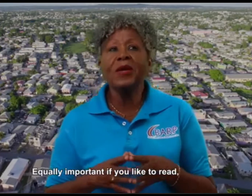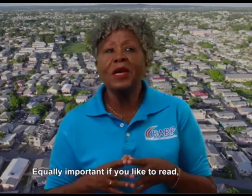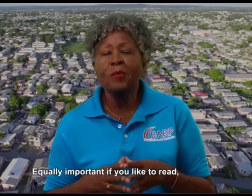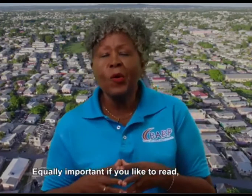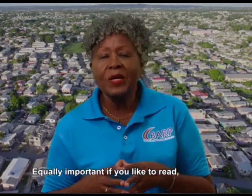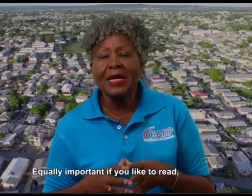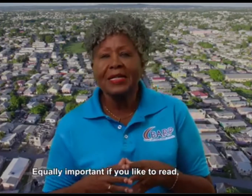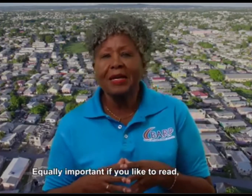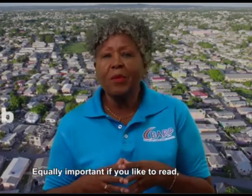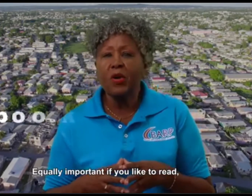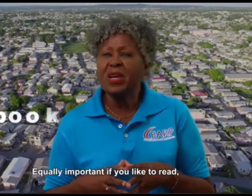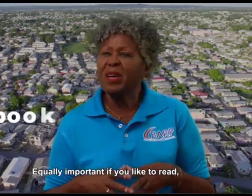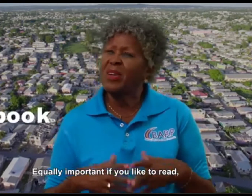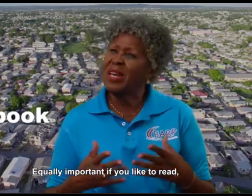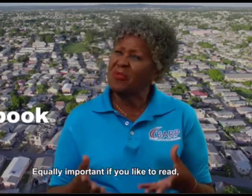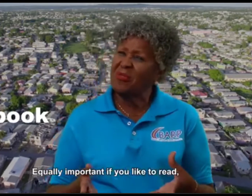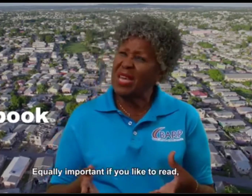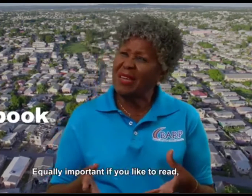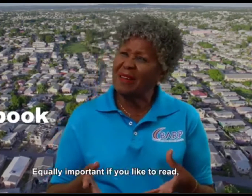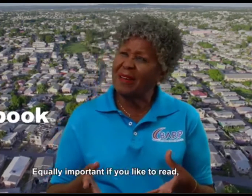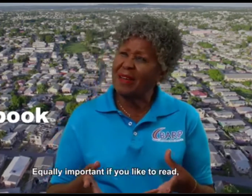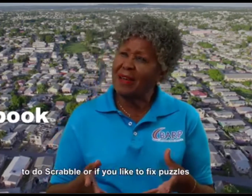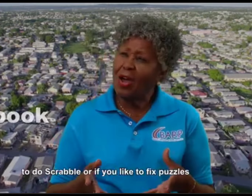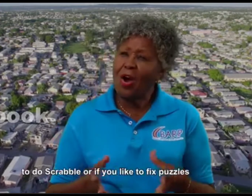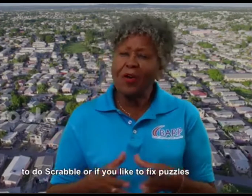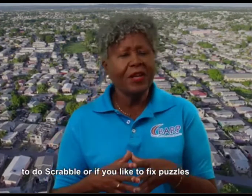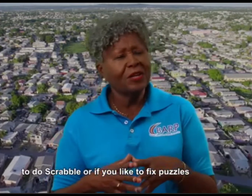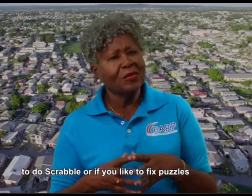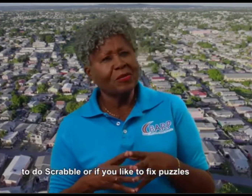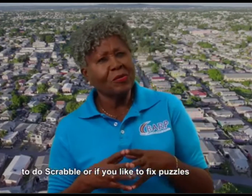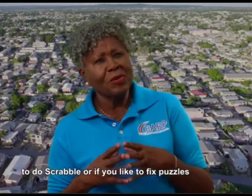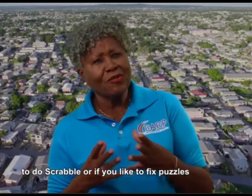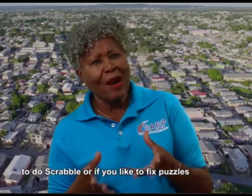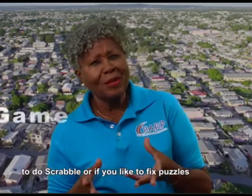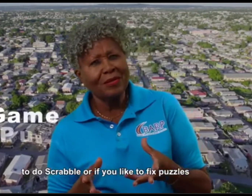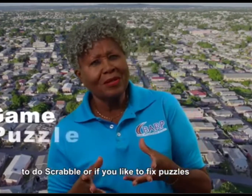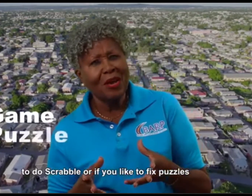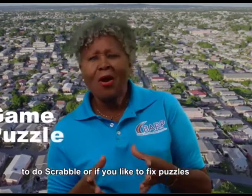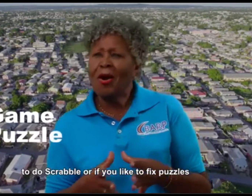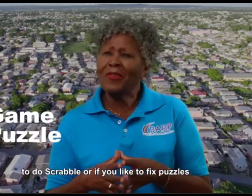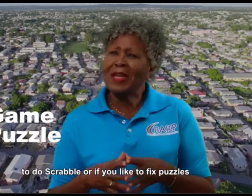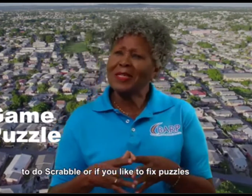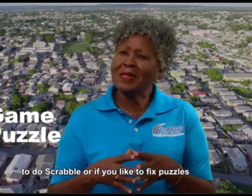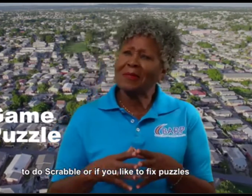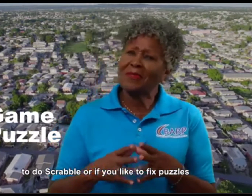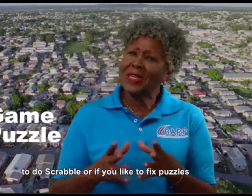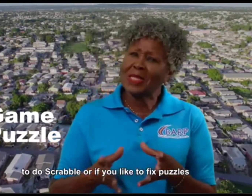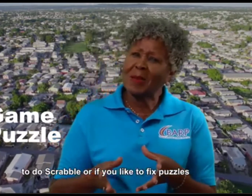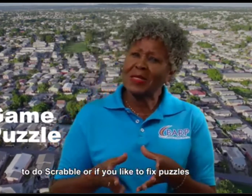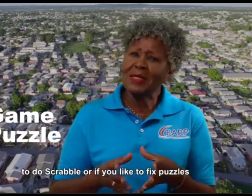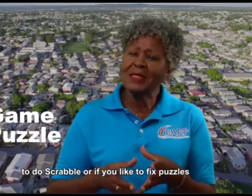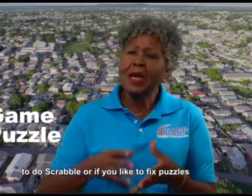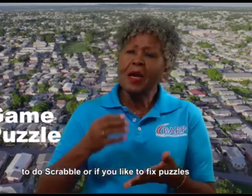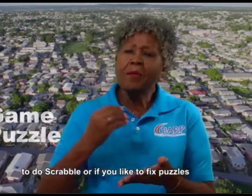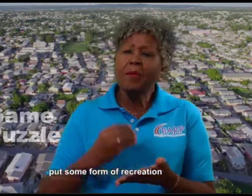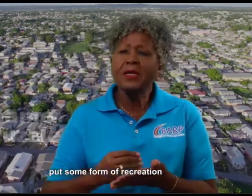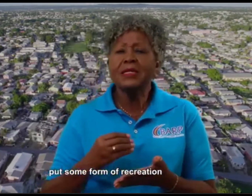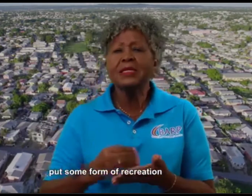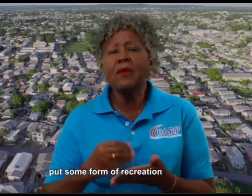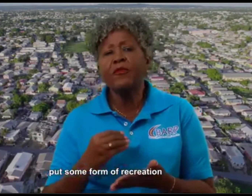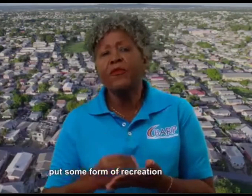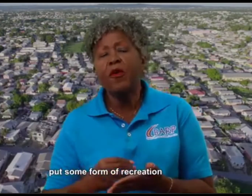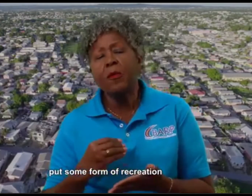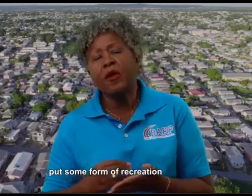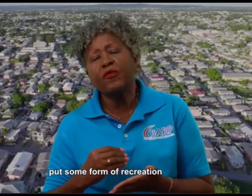And equally important, if you like to read, or if you like to do Scrabble, or if you like to fix puzzles,